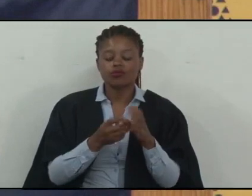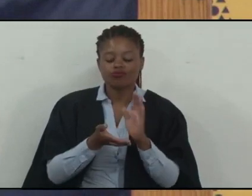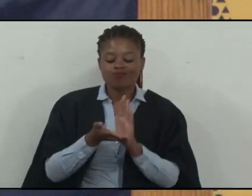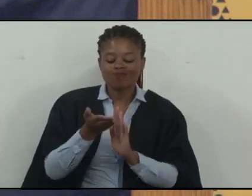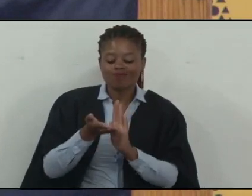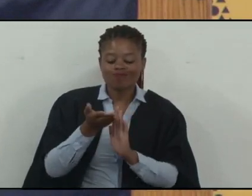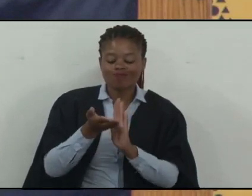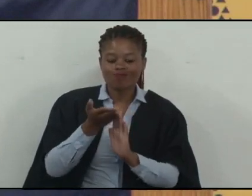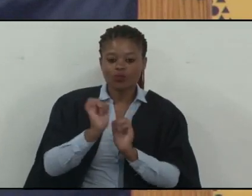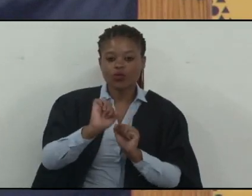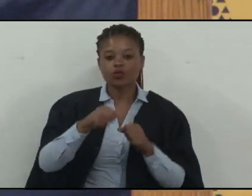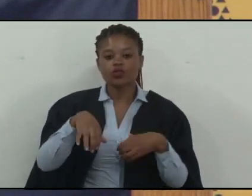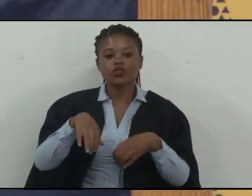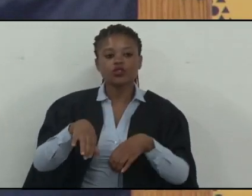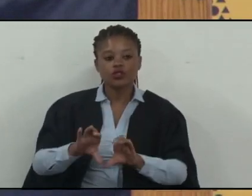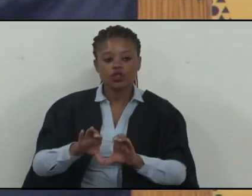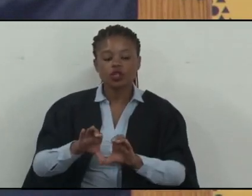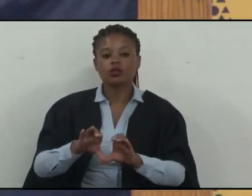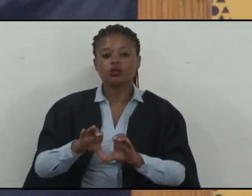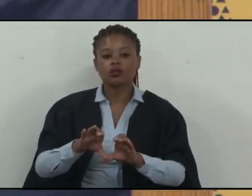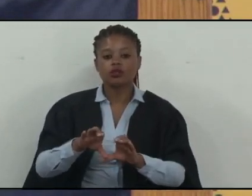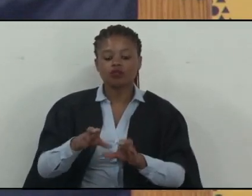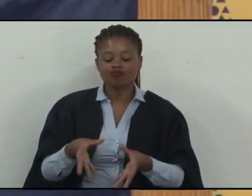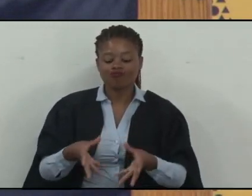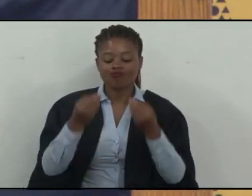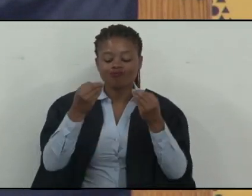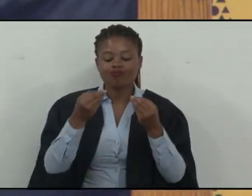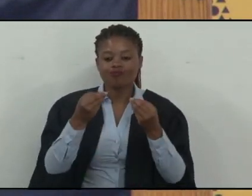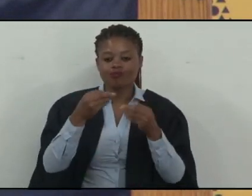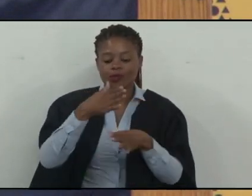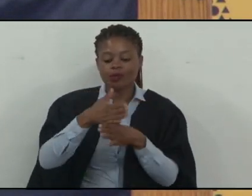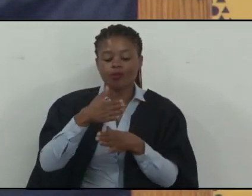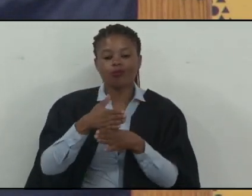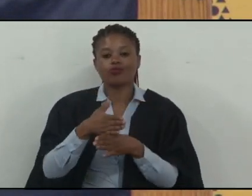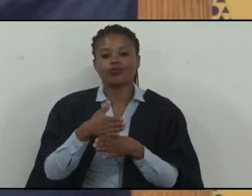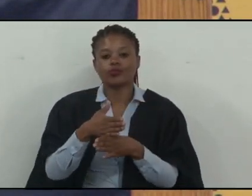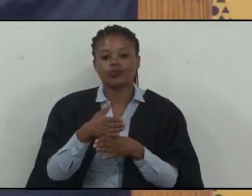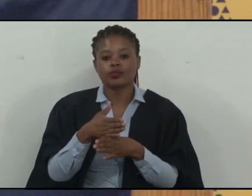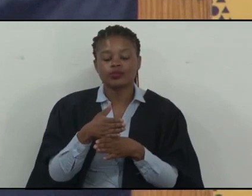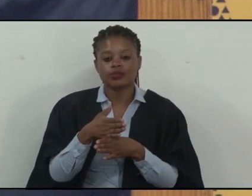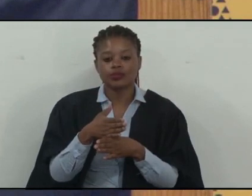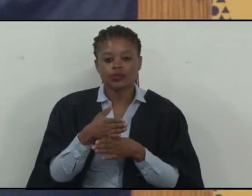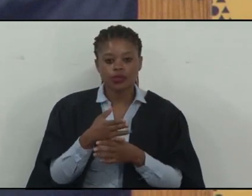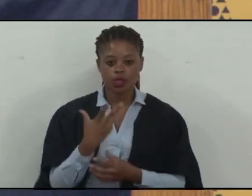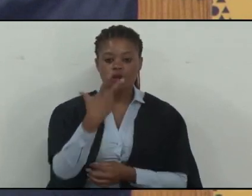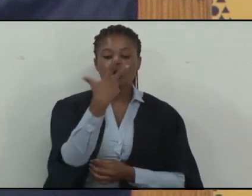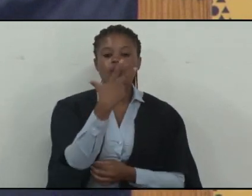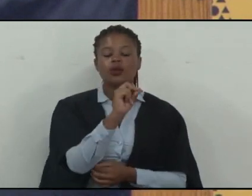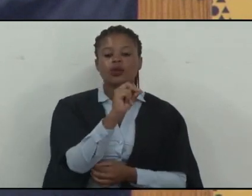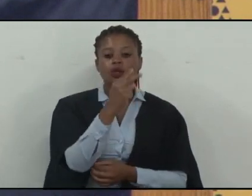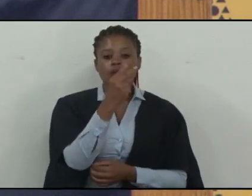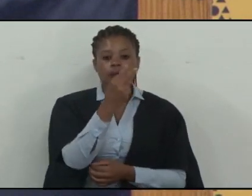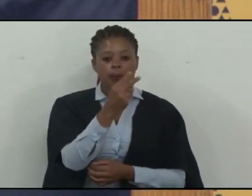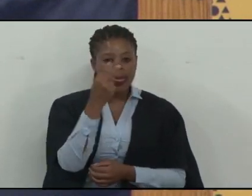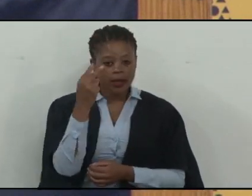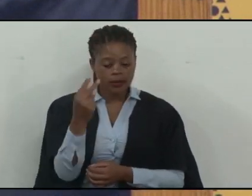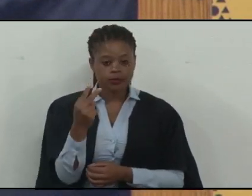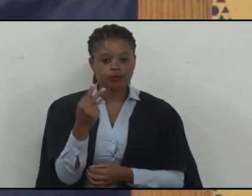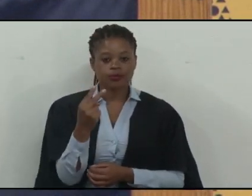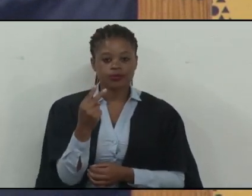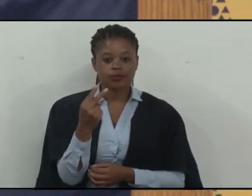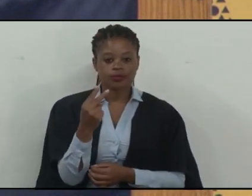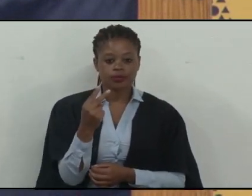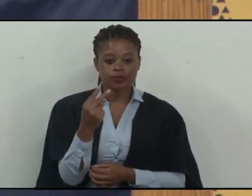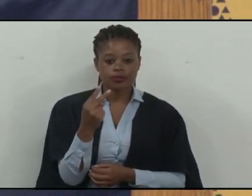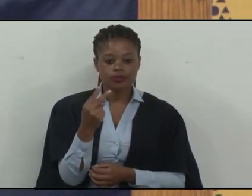increases your chances of finding employment. The 2022 Quarter